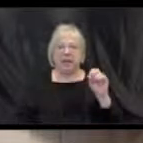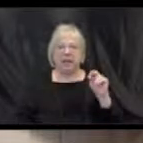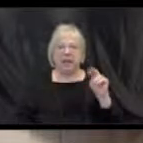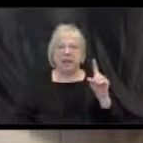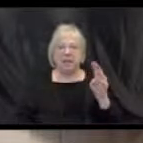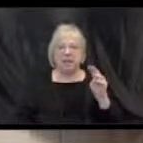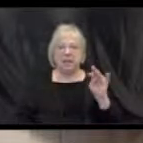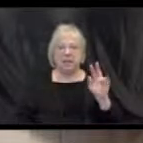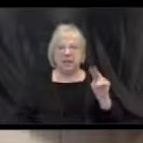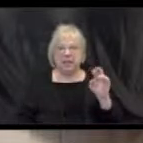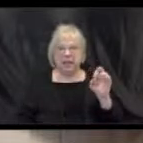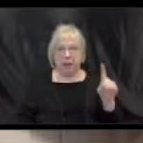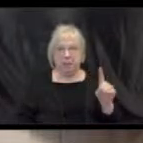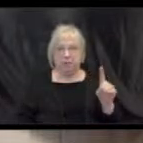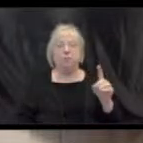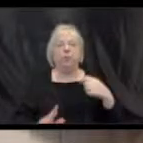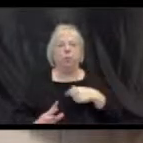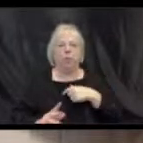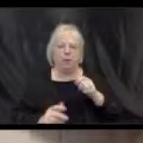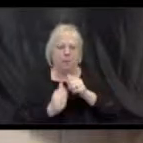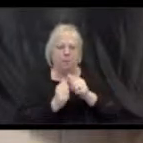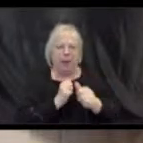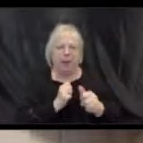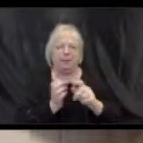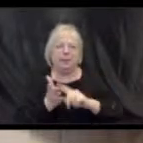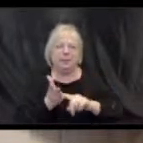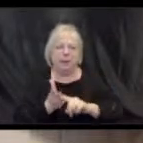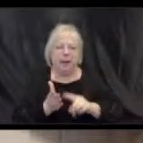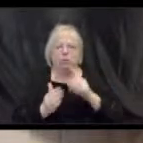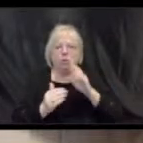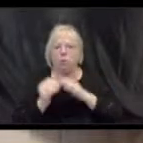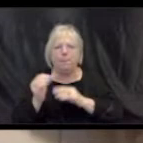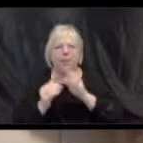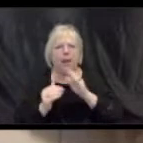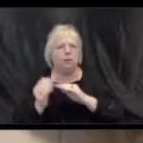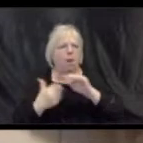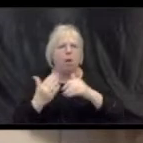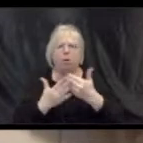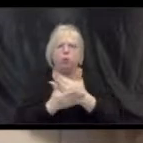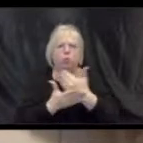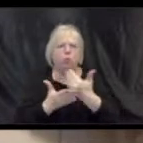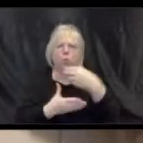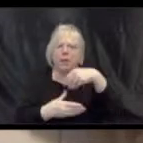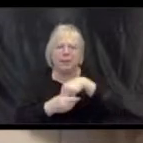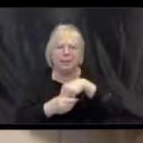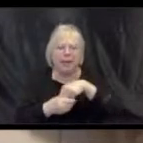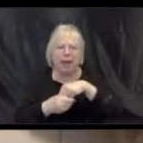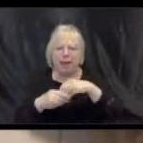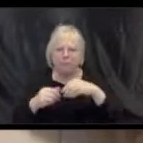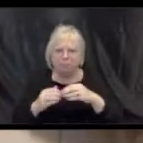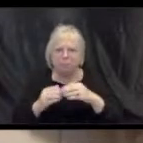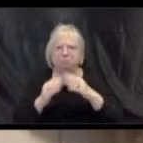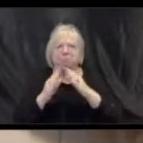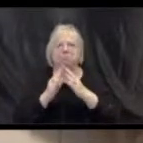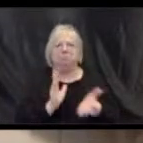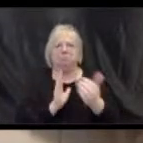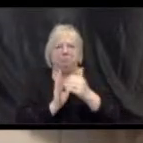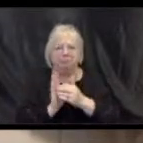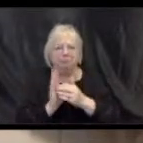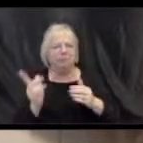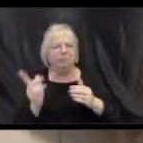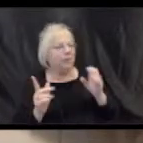pass inspection. We've built all the inside. We rebuilt it. Okay, thank